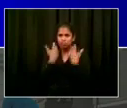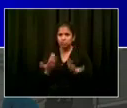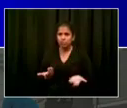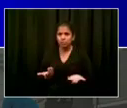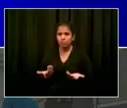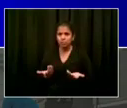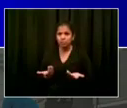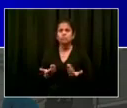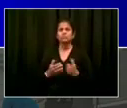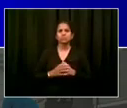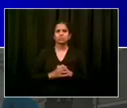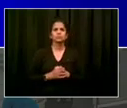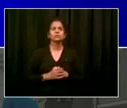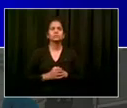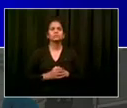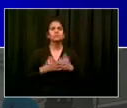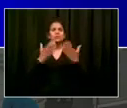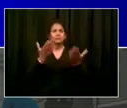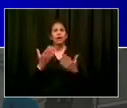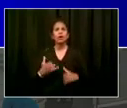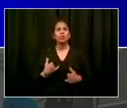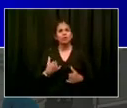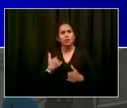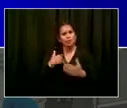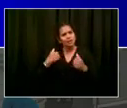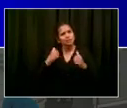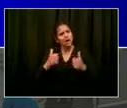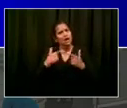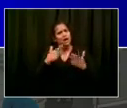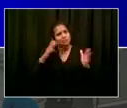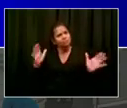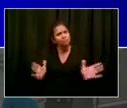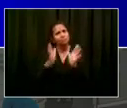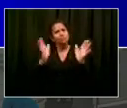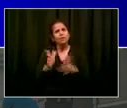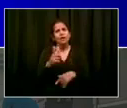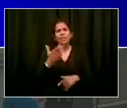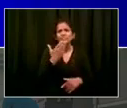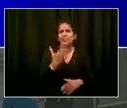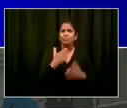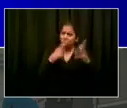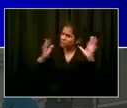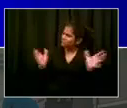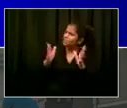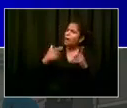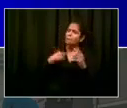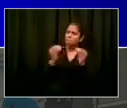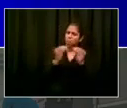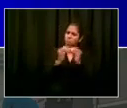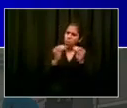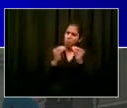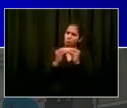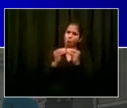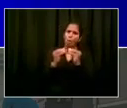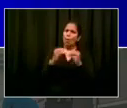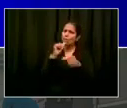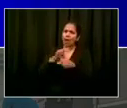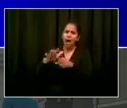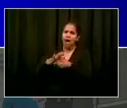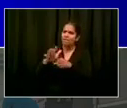still behind the national average, and that's what matters here, how we compare to every place else. So right